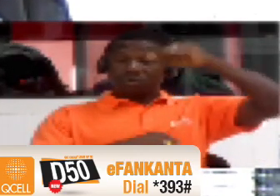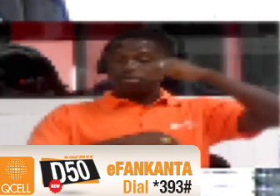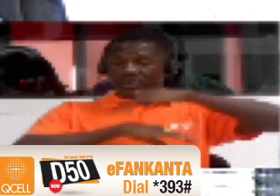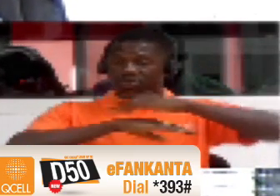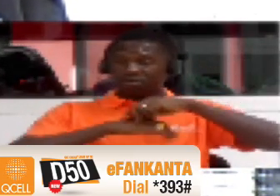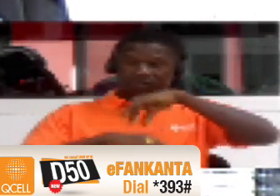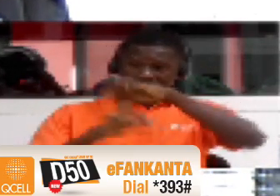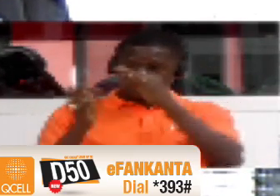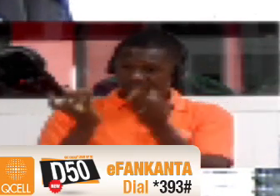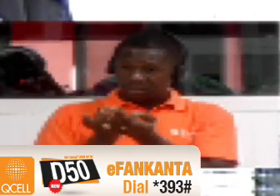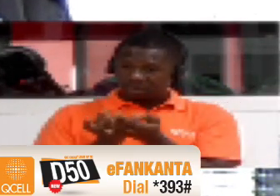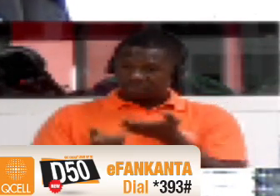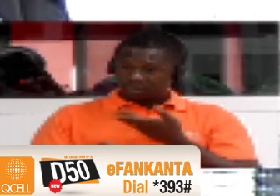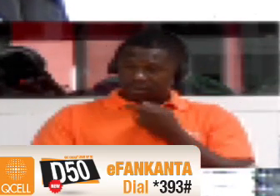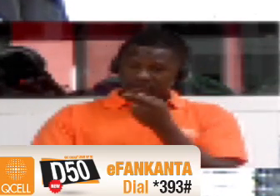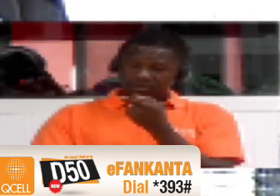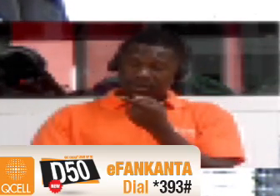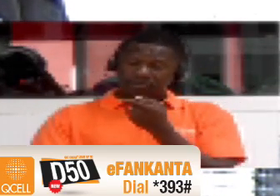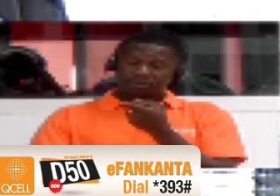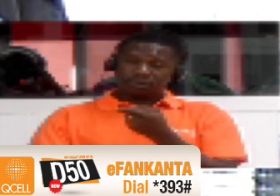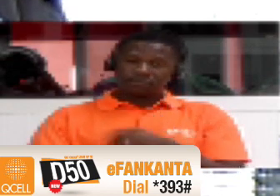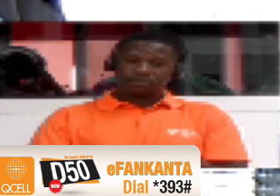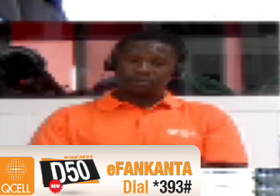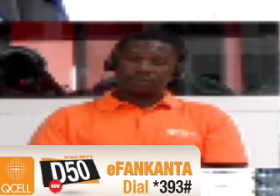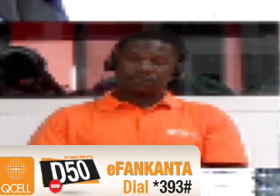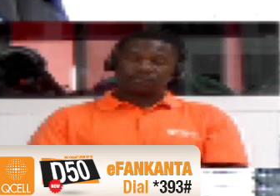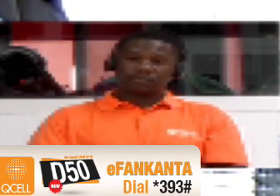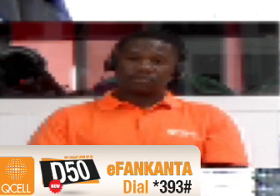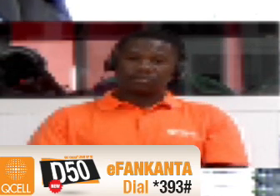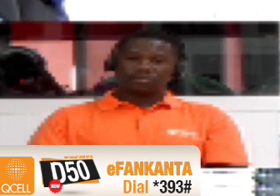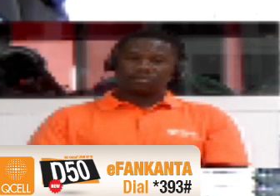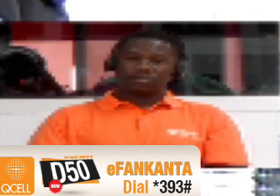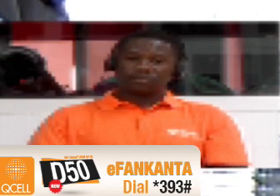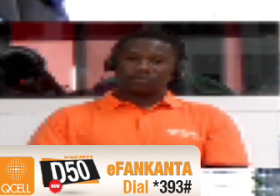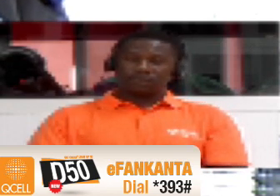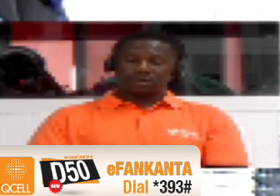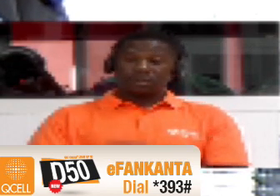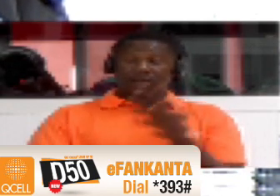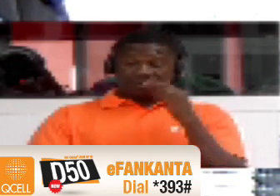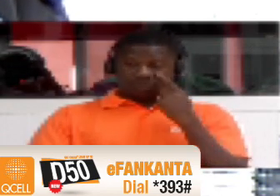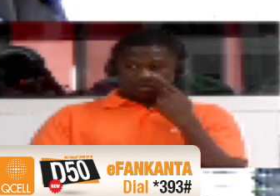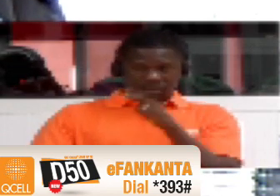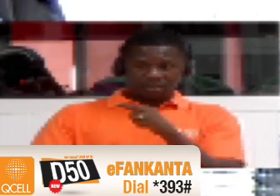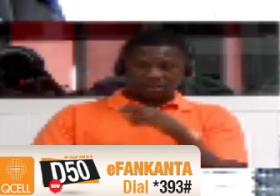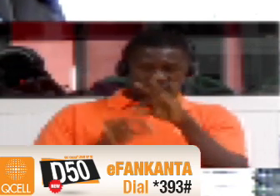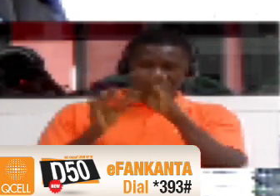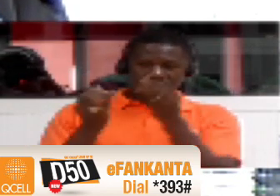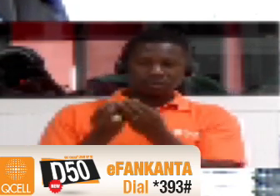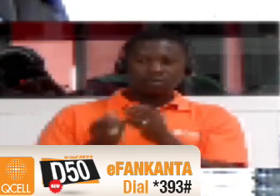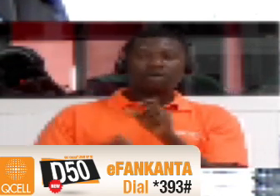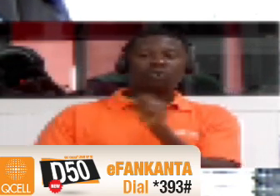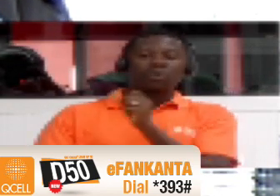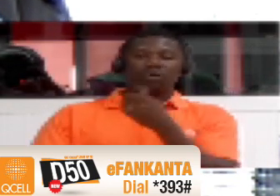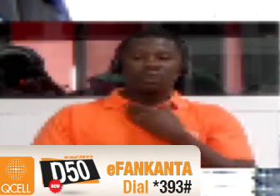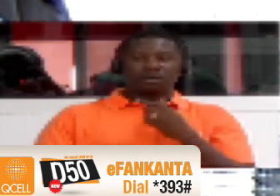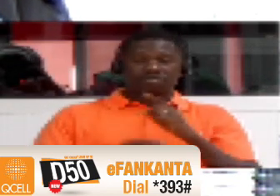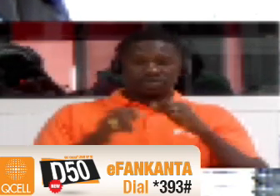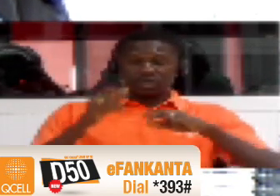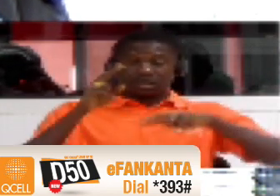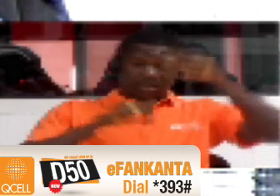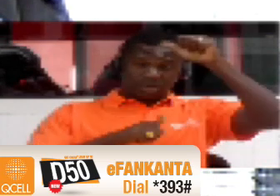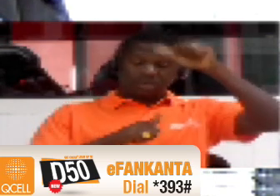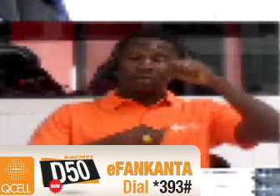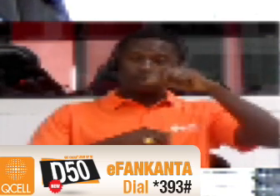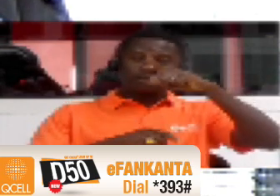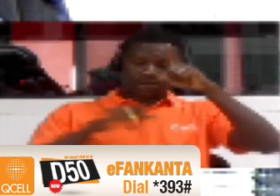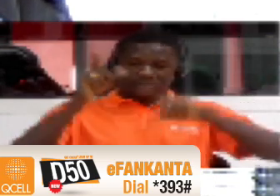rank. Aninata timo jibe molbijele minla makamu siata di. If we look at the team, there were some individuals who had higher ranks